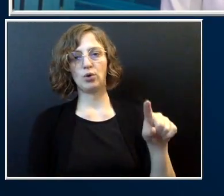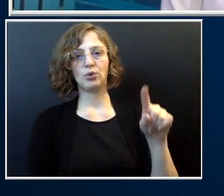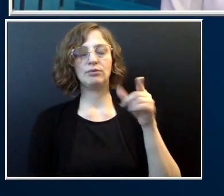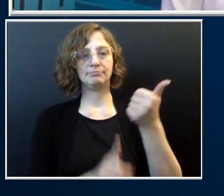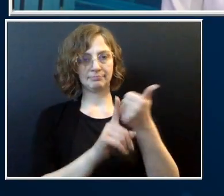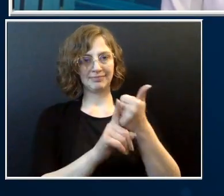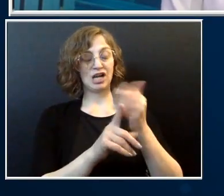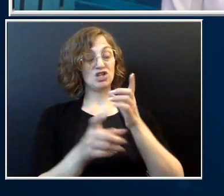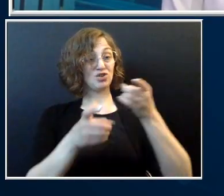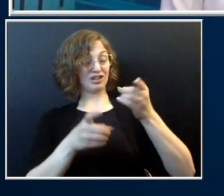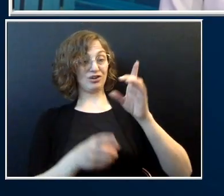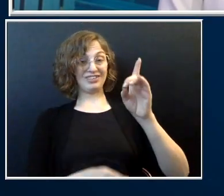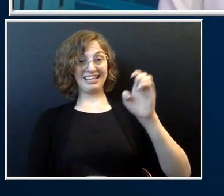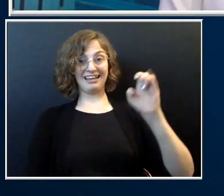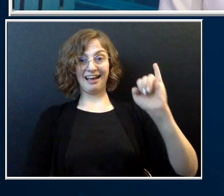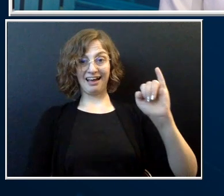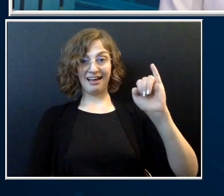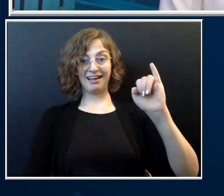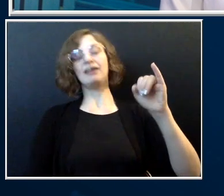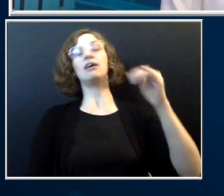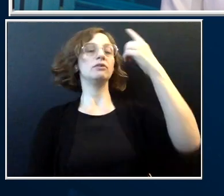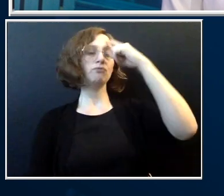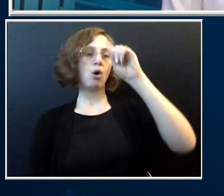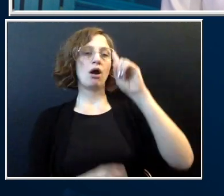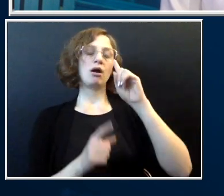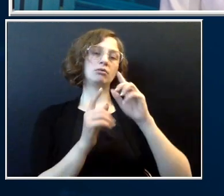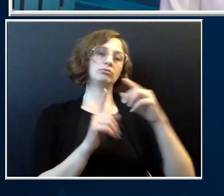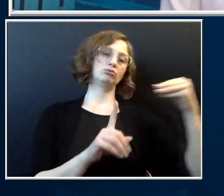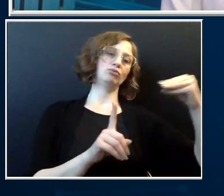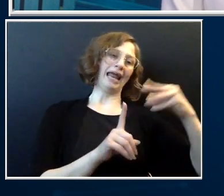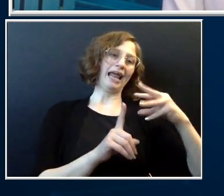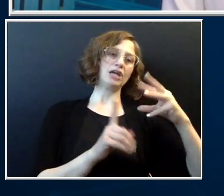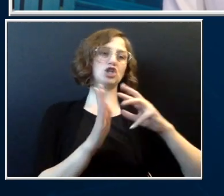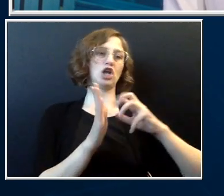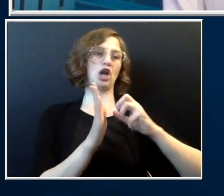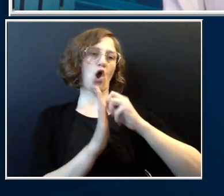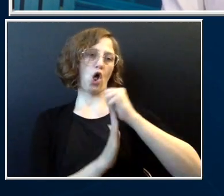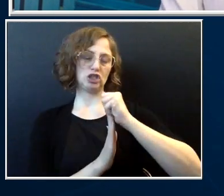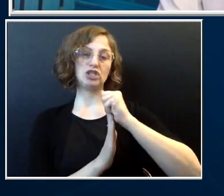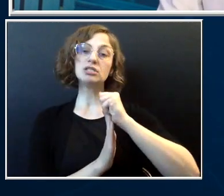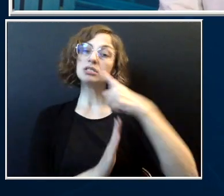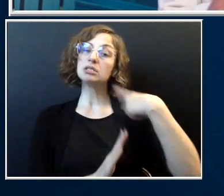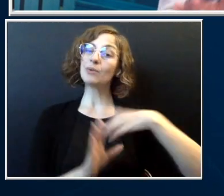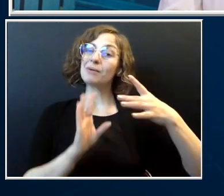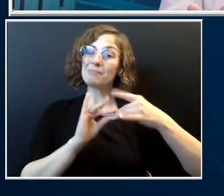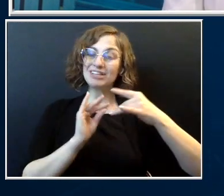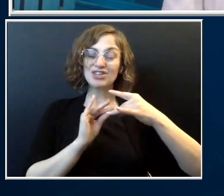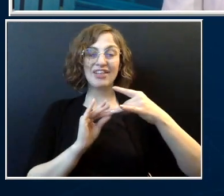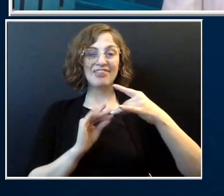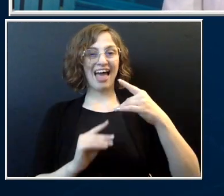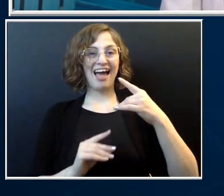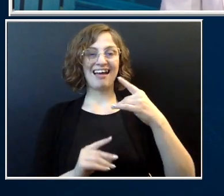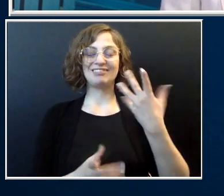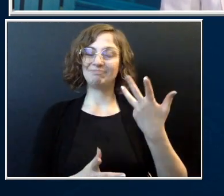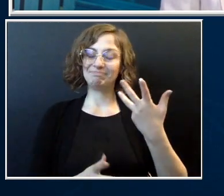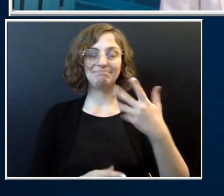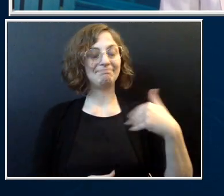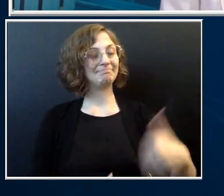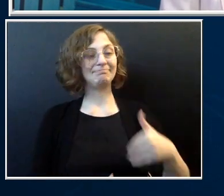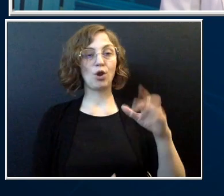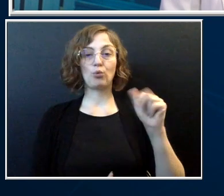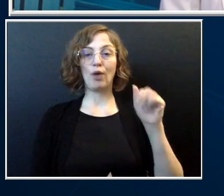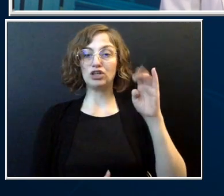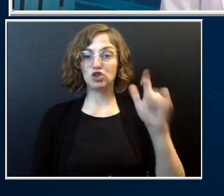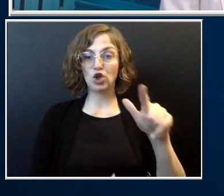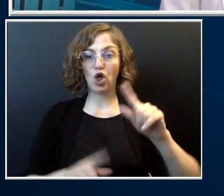Radiation Oncology. We mentioned the racial health disparities earlier in the program, and is a multifaceted problem, as we know. But